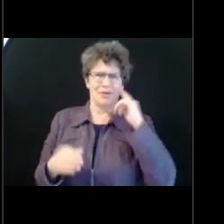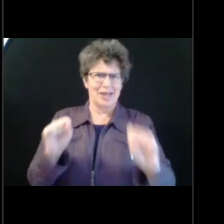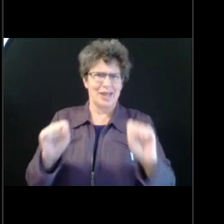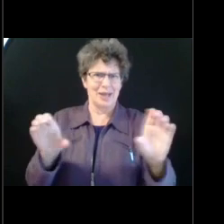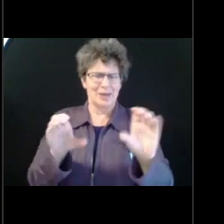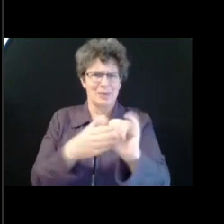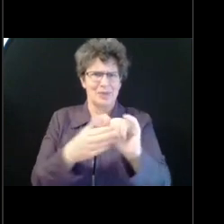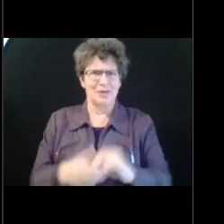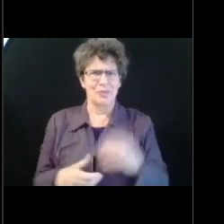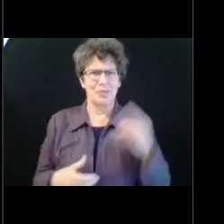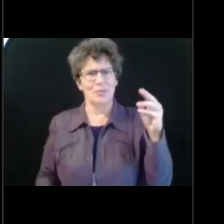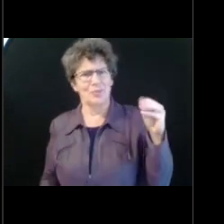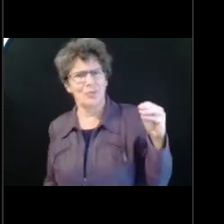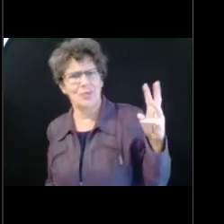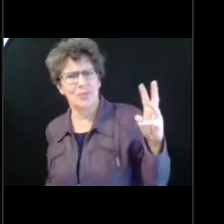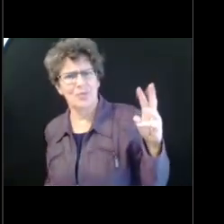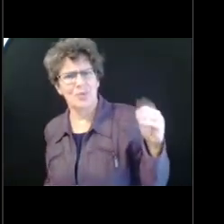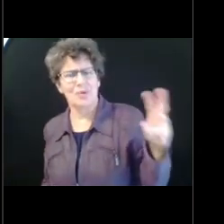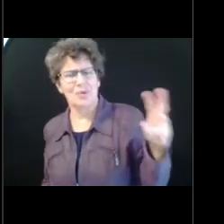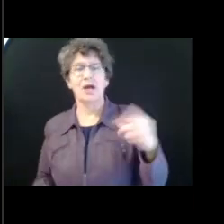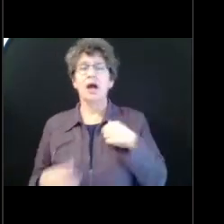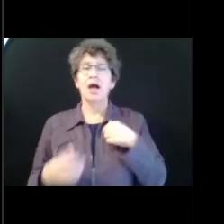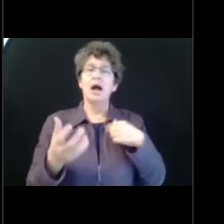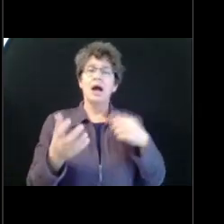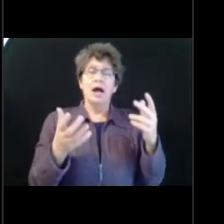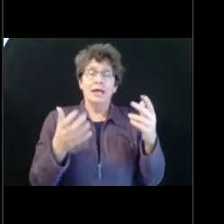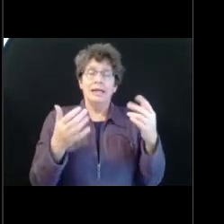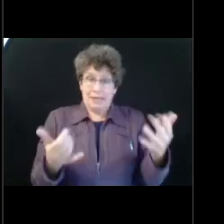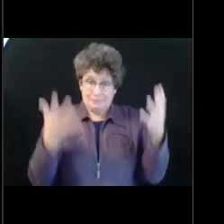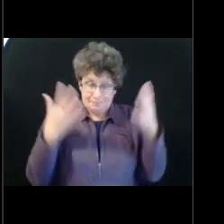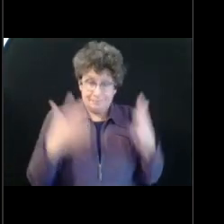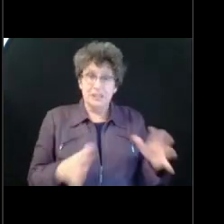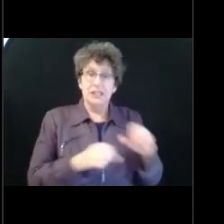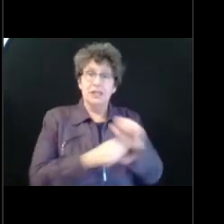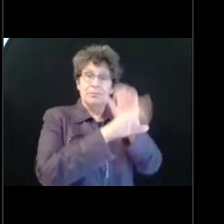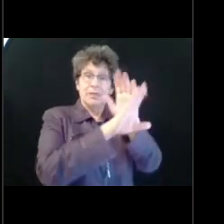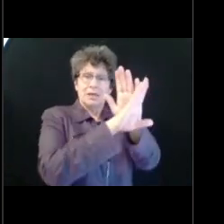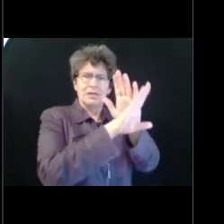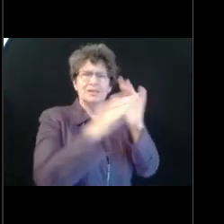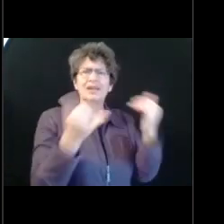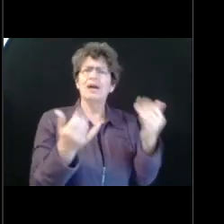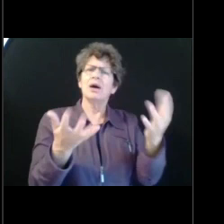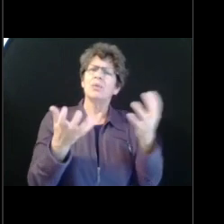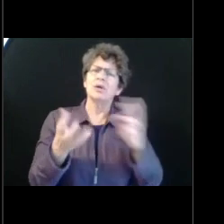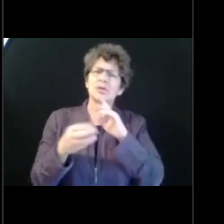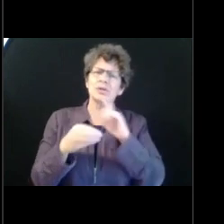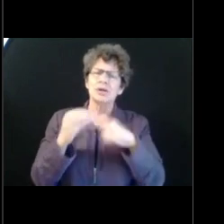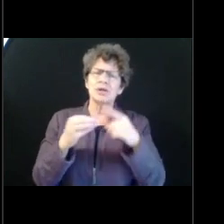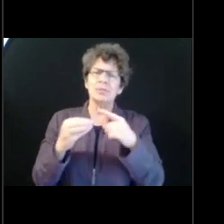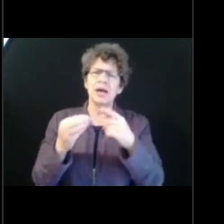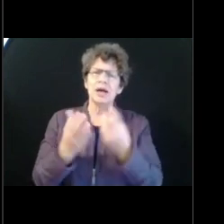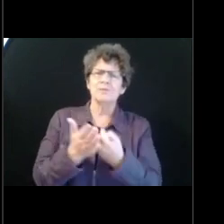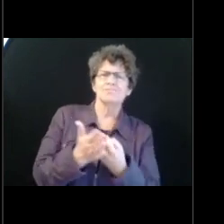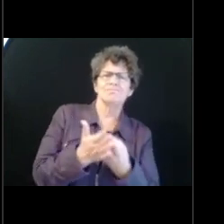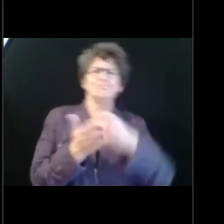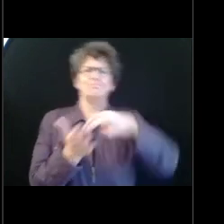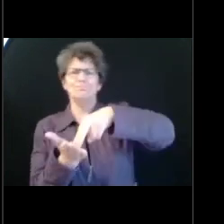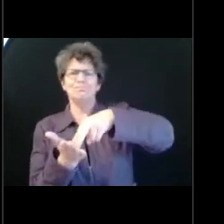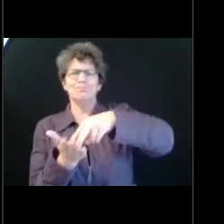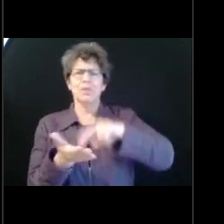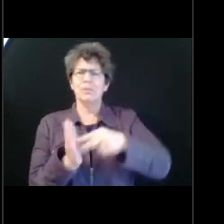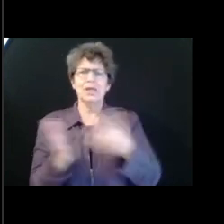gears for a moment and talk about resilience, because in fact, I think resilience is one of the things that allows us to do